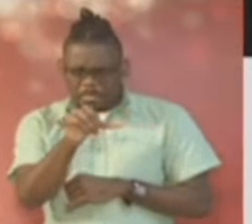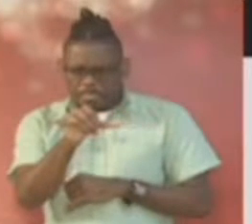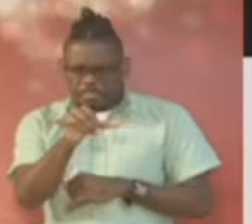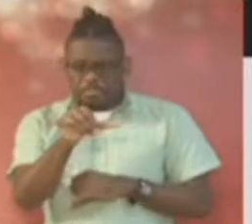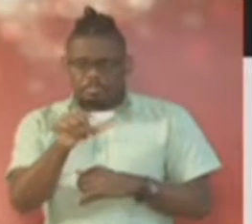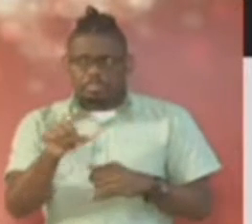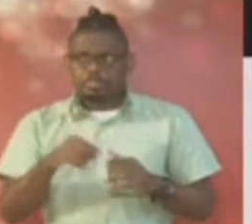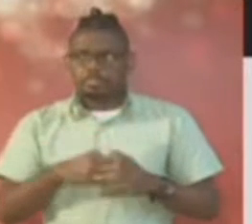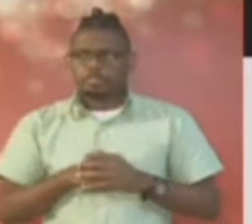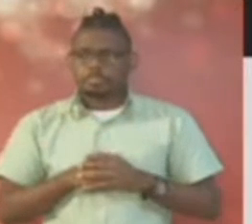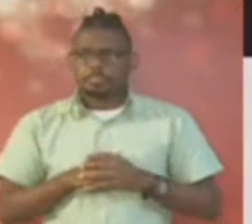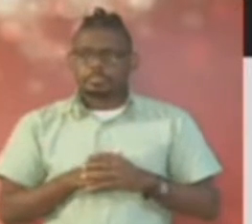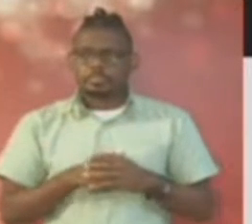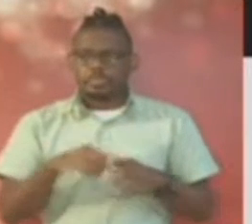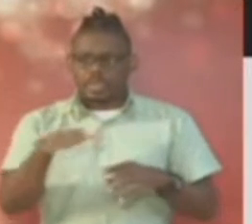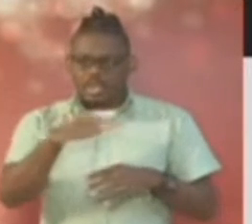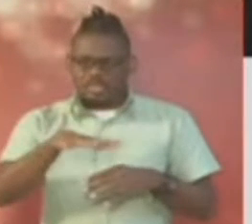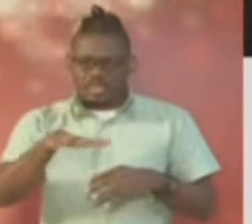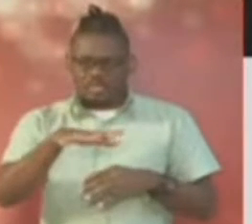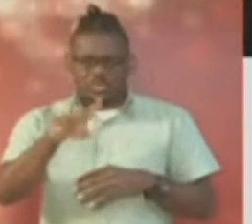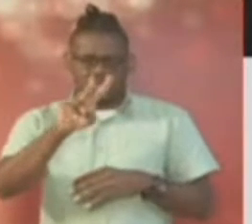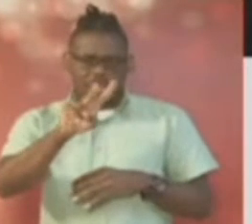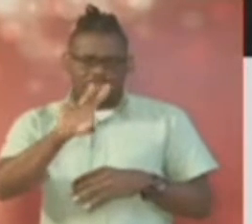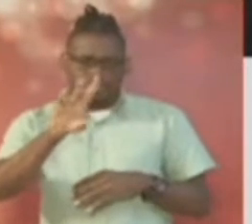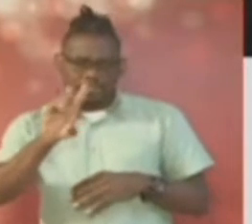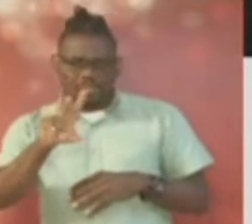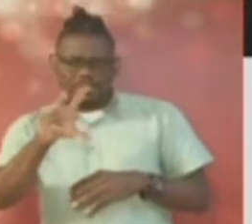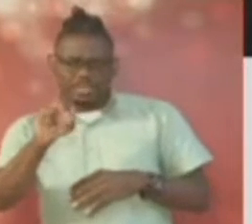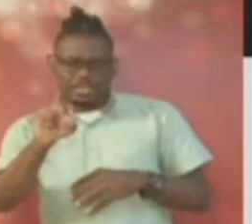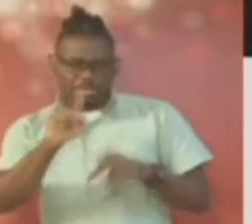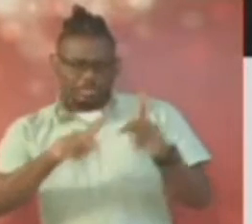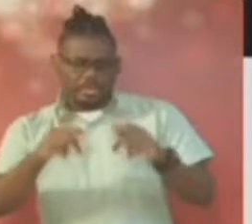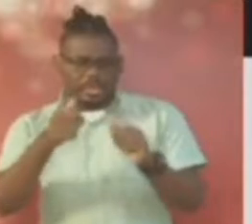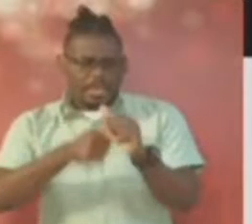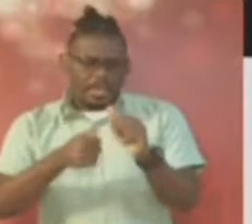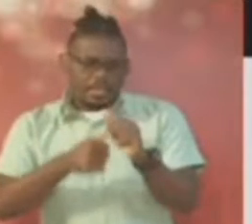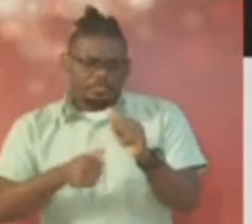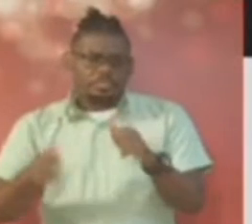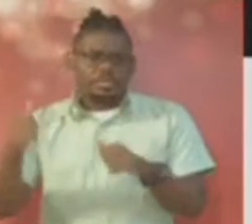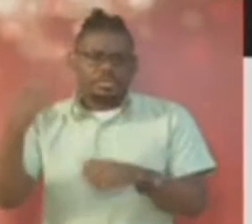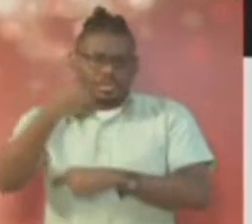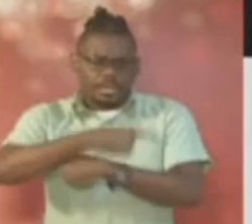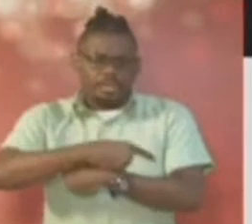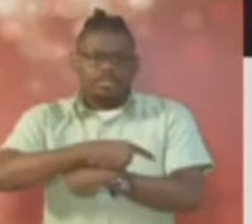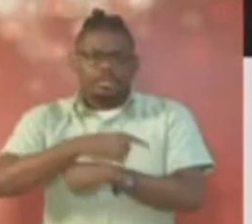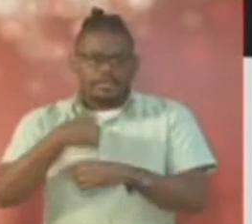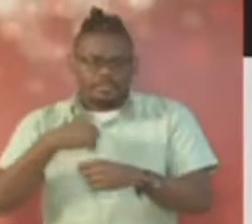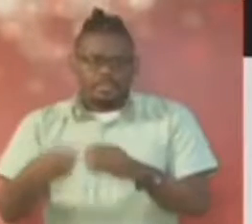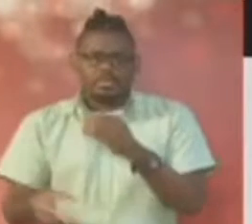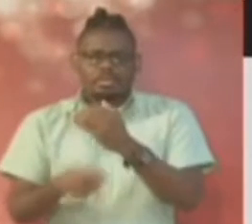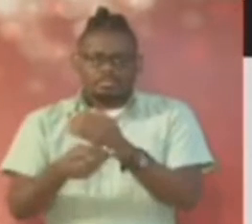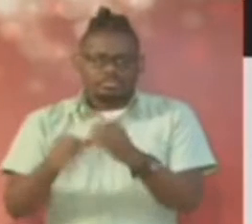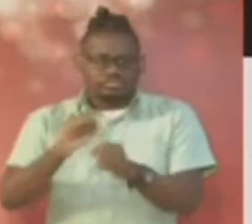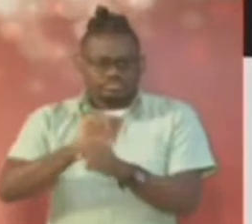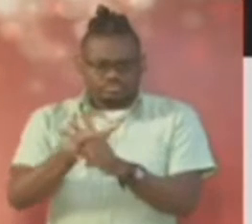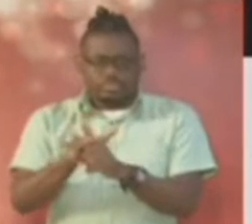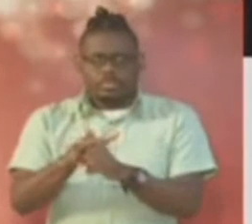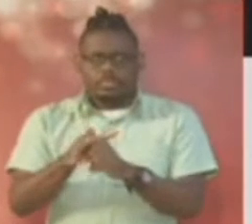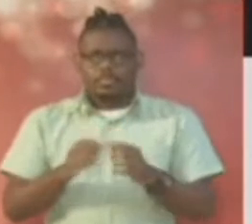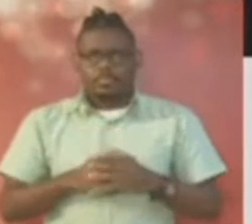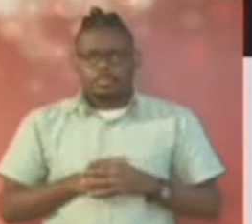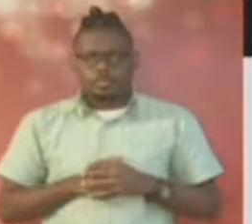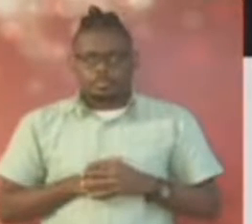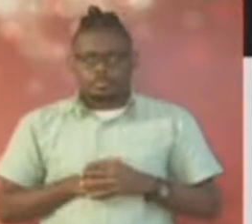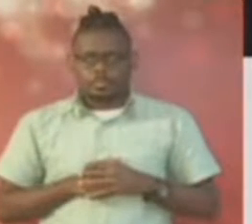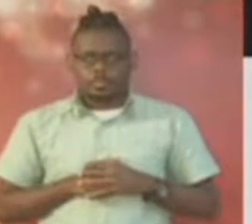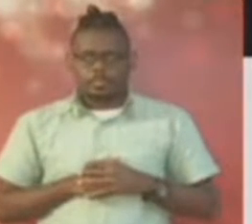hovers around 27 to 30 per day on average. And that is what we are speaking about when we